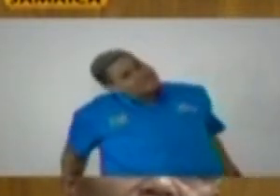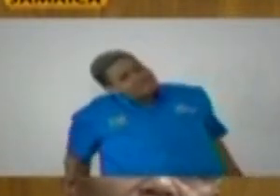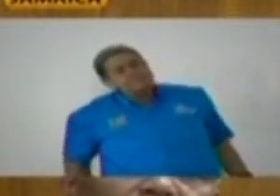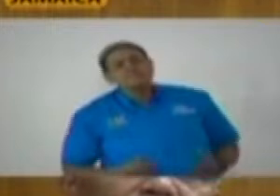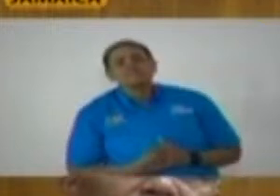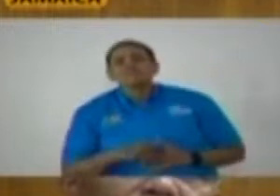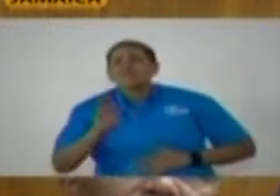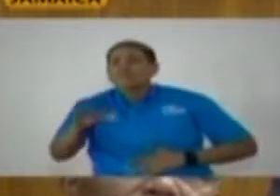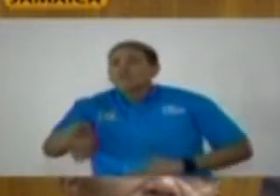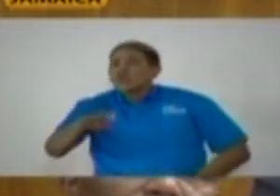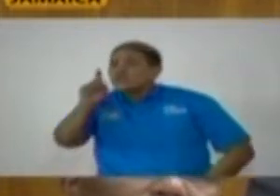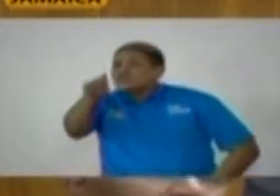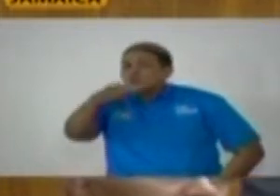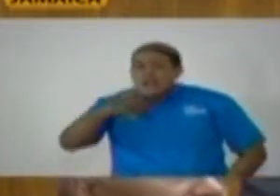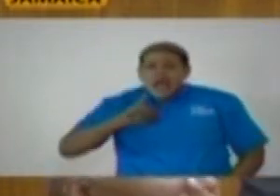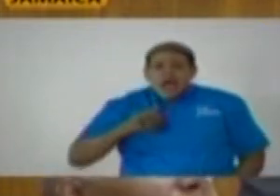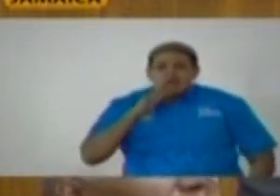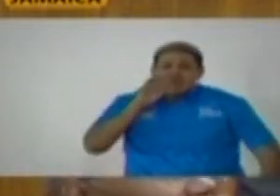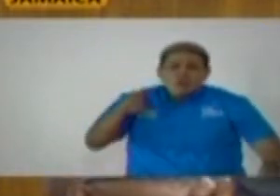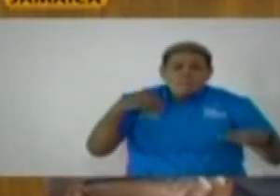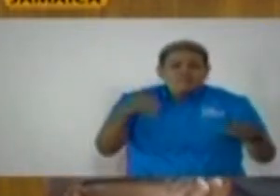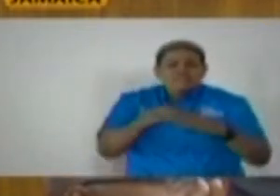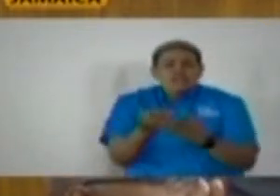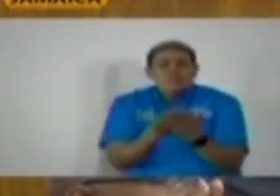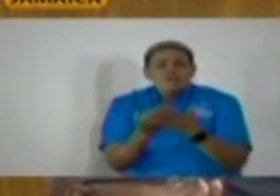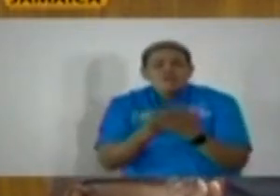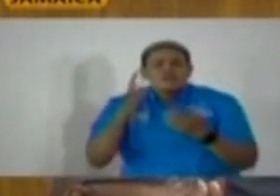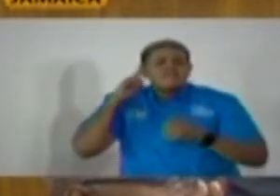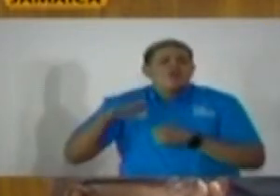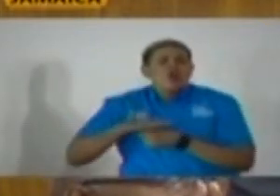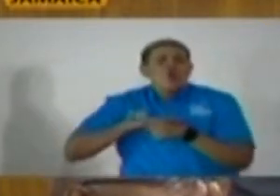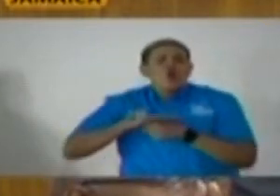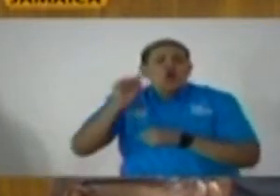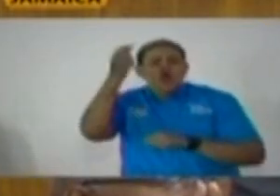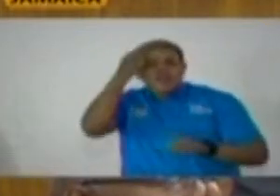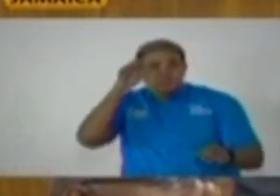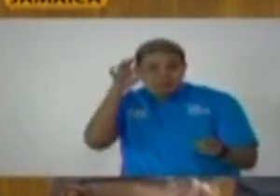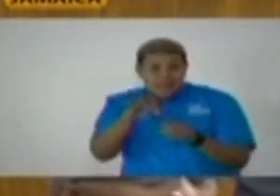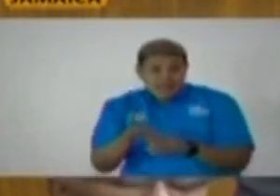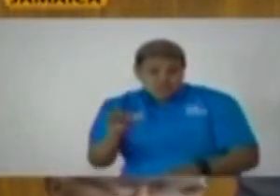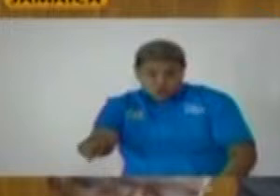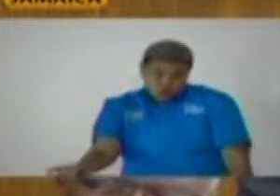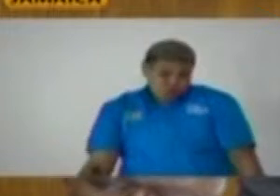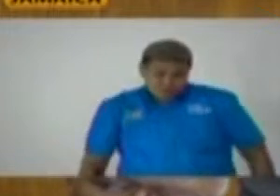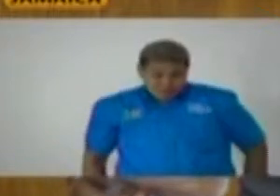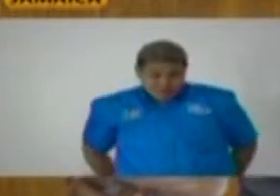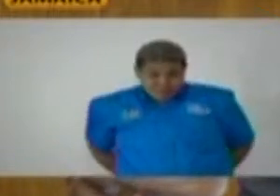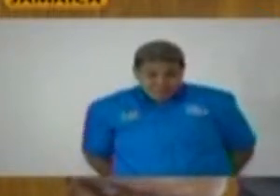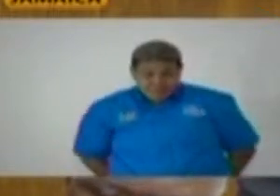At the very least, there should have been a provision in the budget for local government elections.